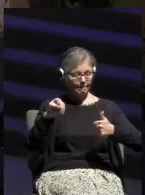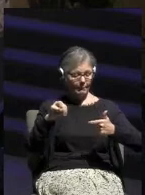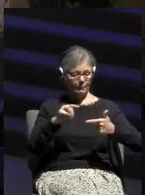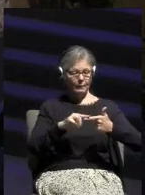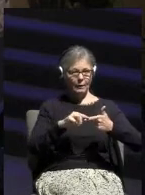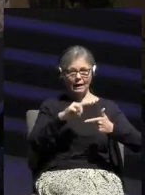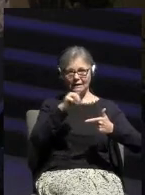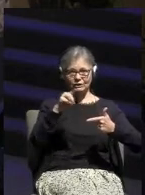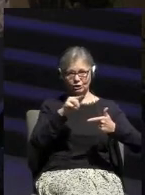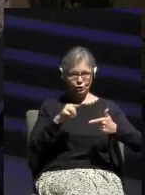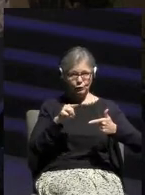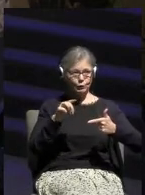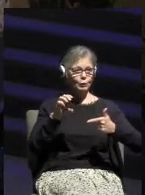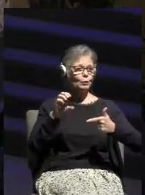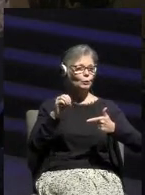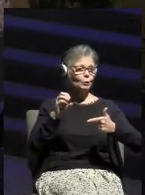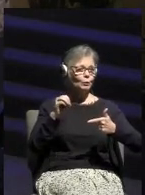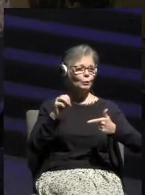zoomorphism.